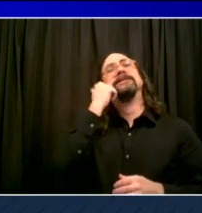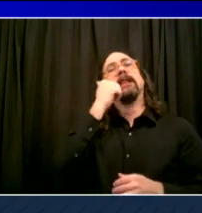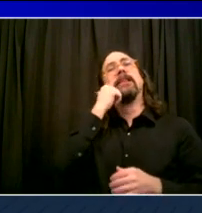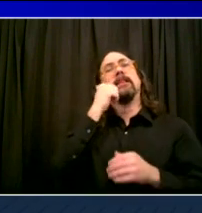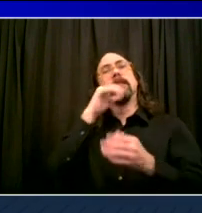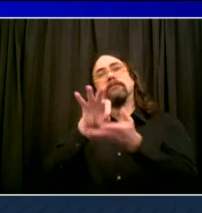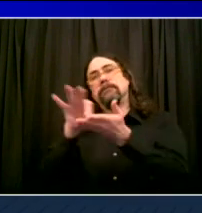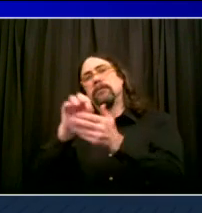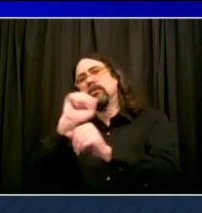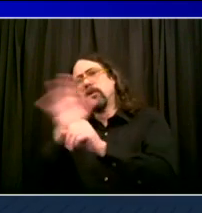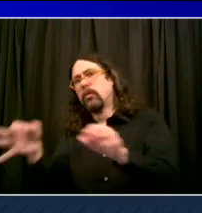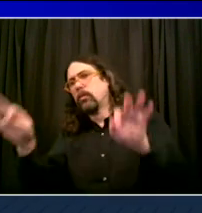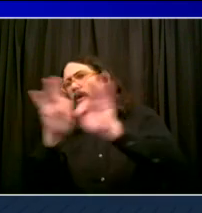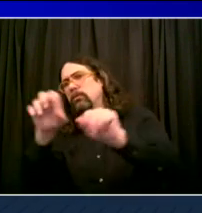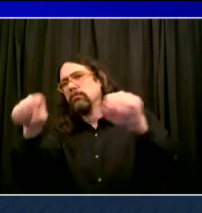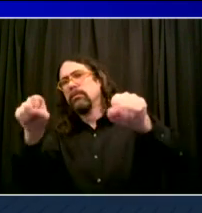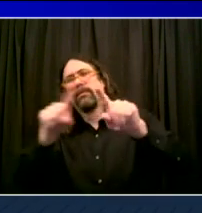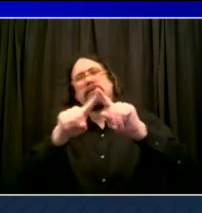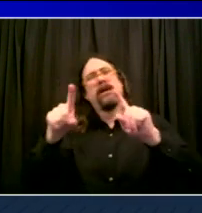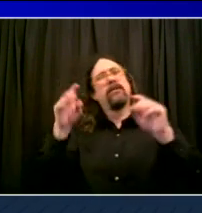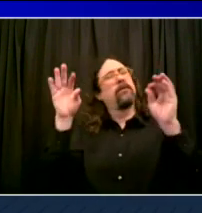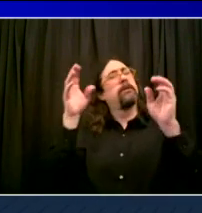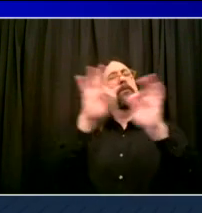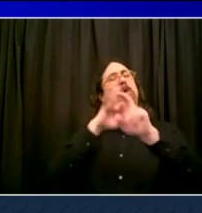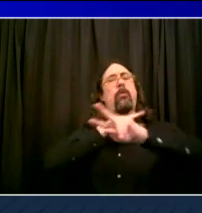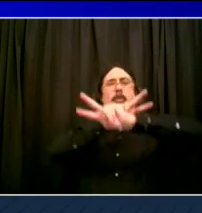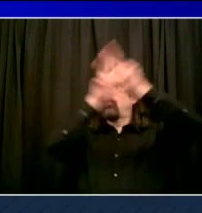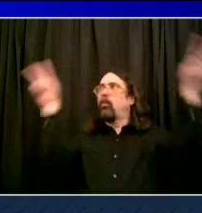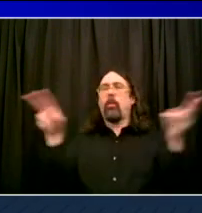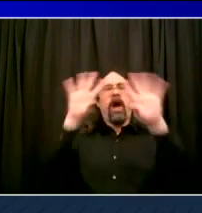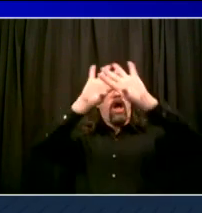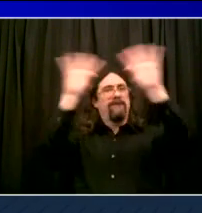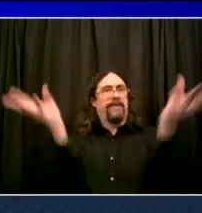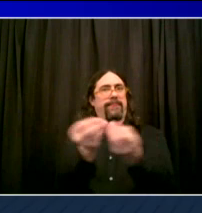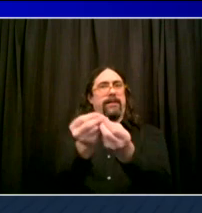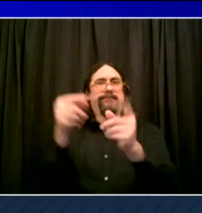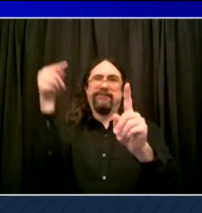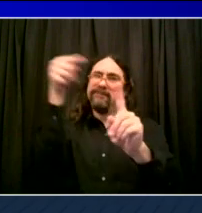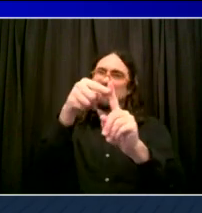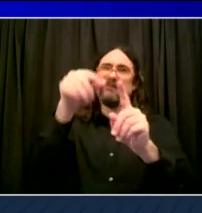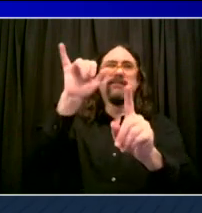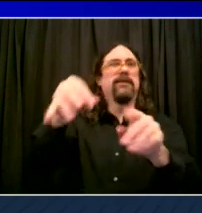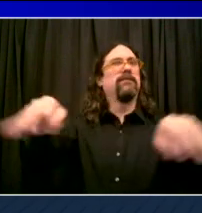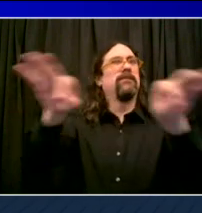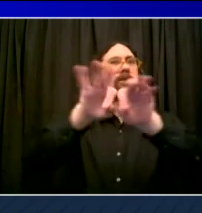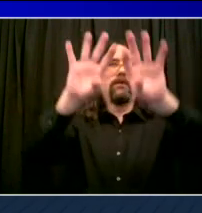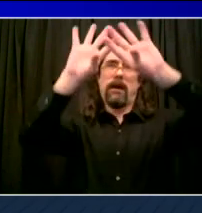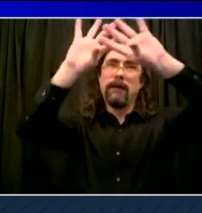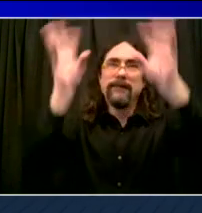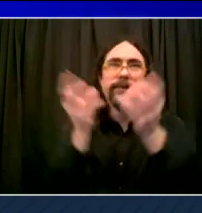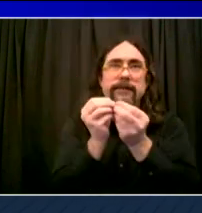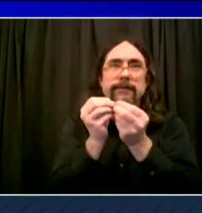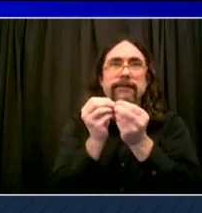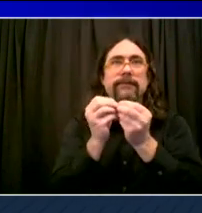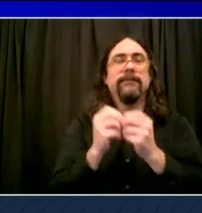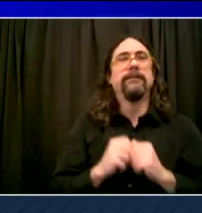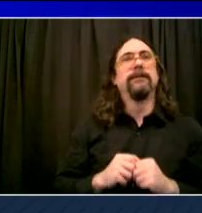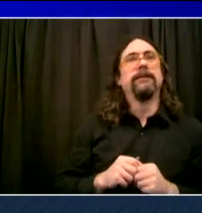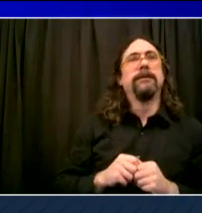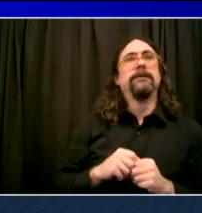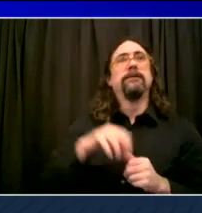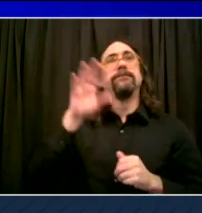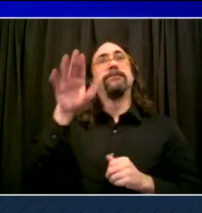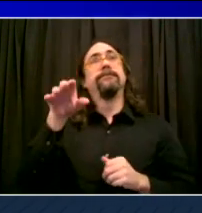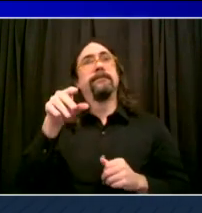direction. I'm extremely concerned about the variants that we're seeing, the UK variant, the Brazilian variant, South African variant. These are big